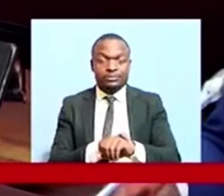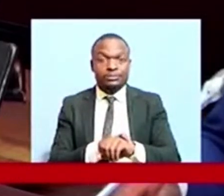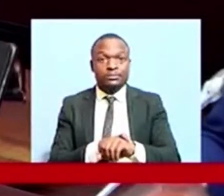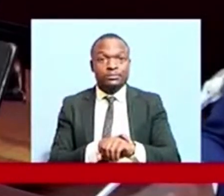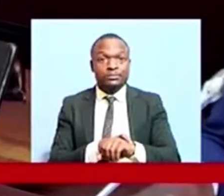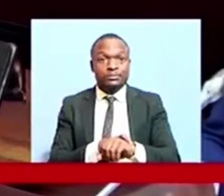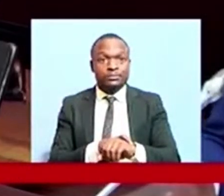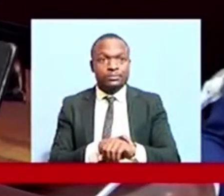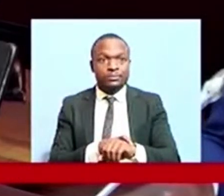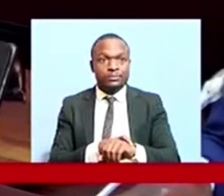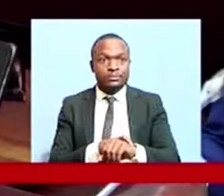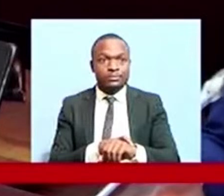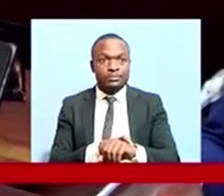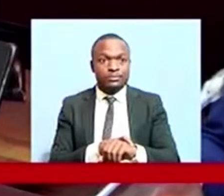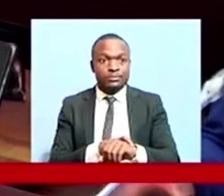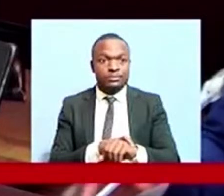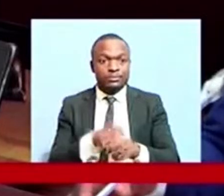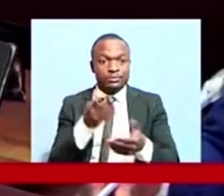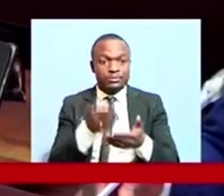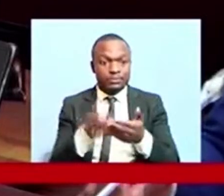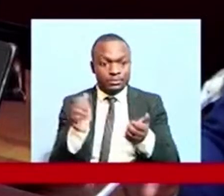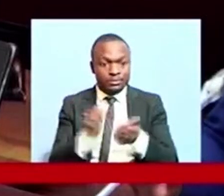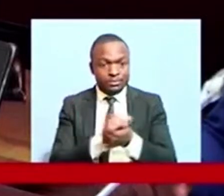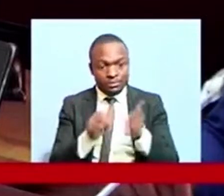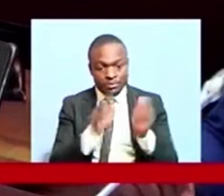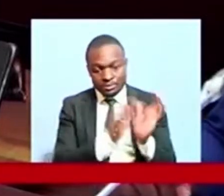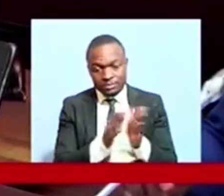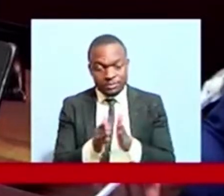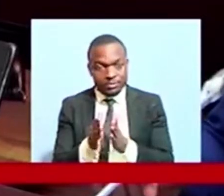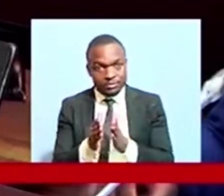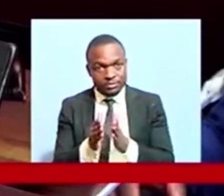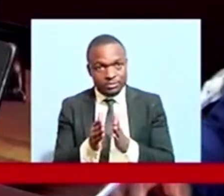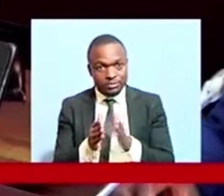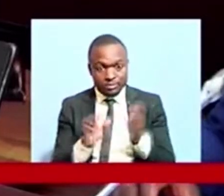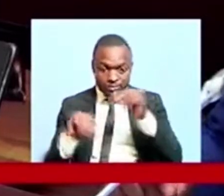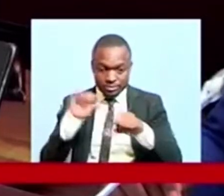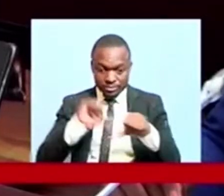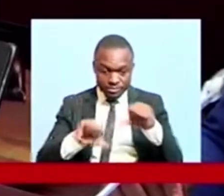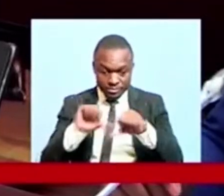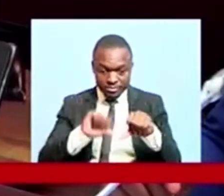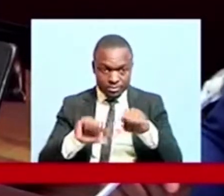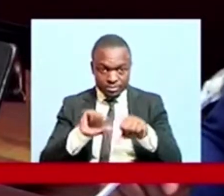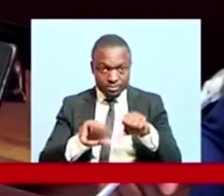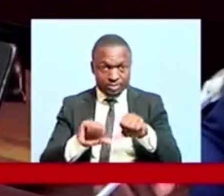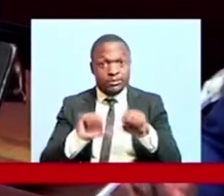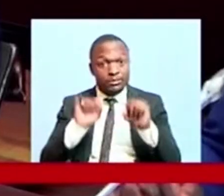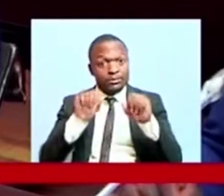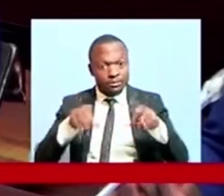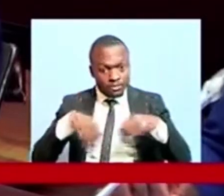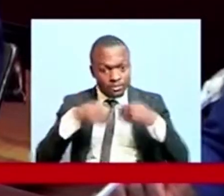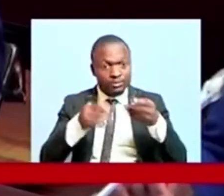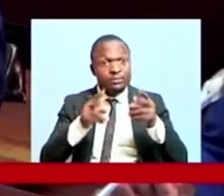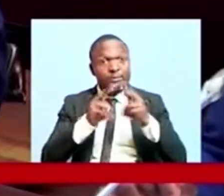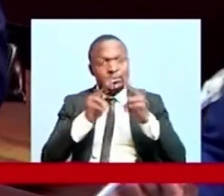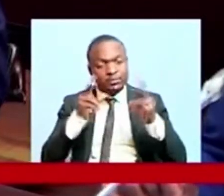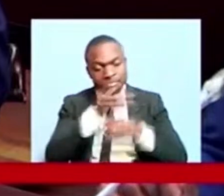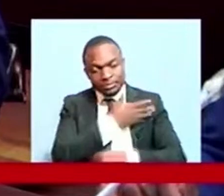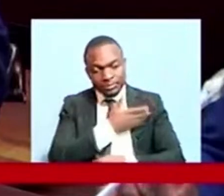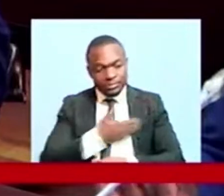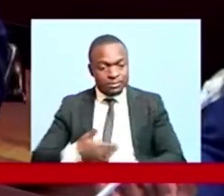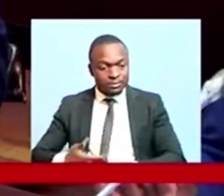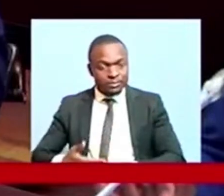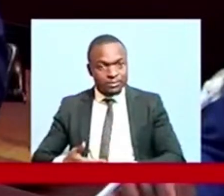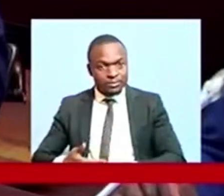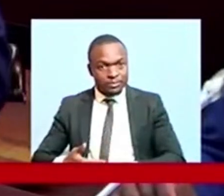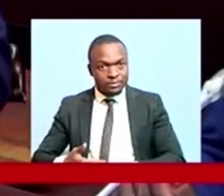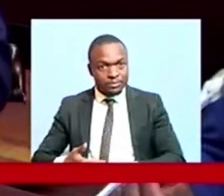that these certificates were prepared just in preparation for audit? I can give you a very serious error. I don't know whether